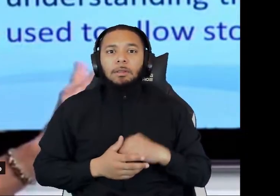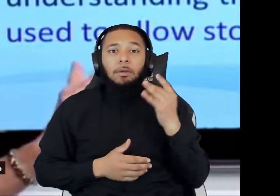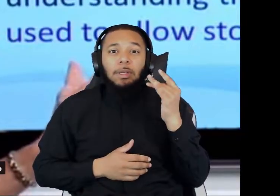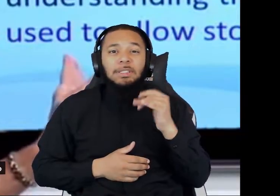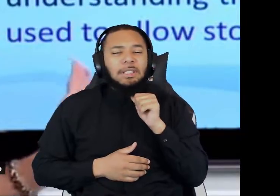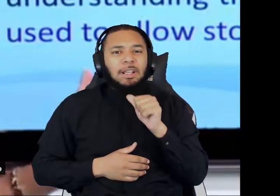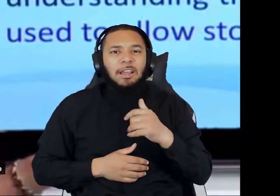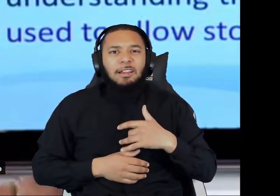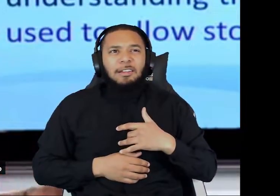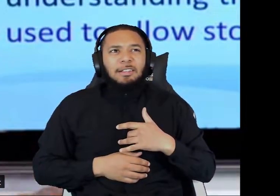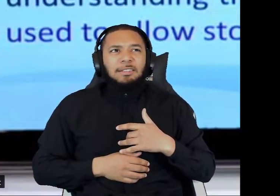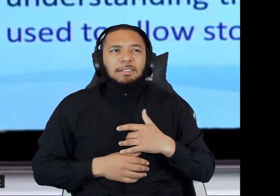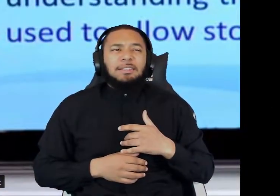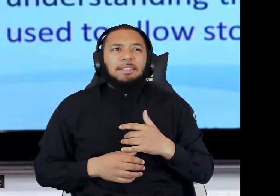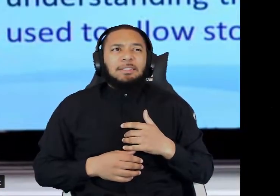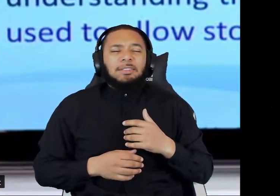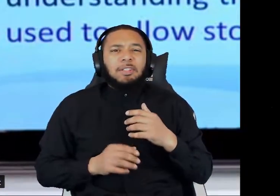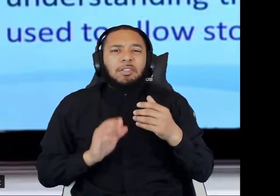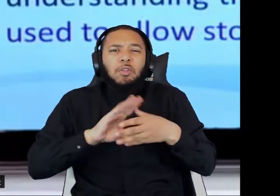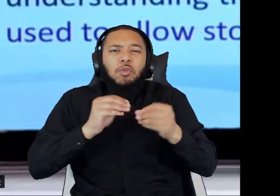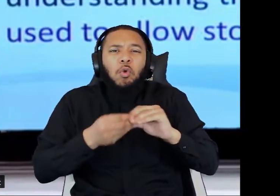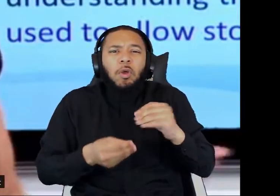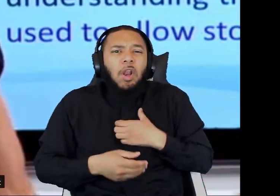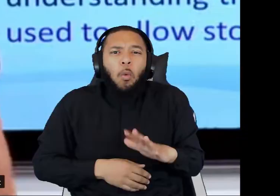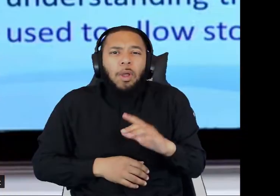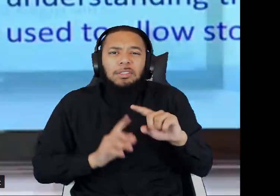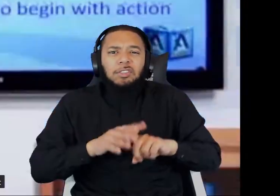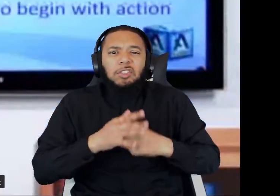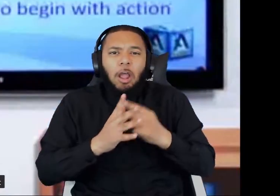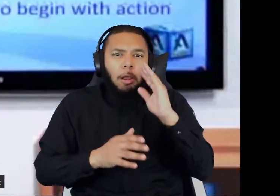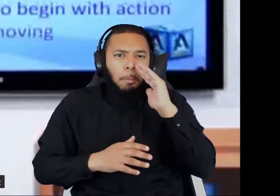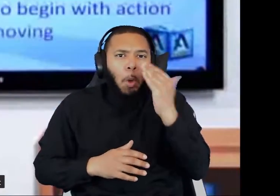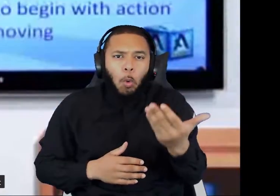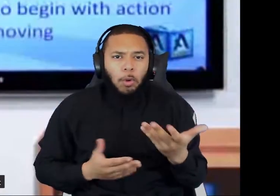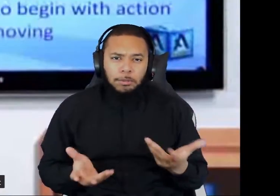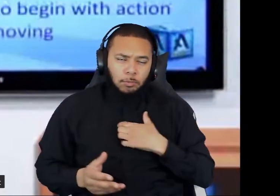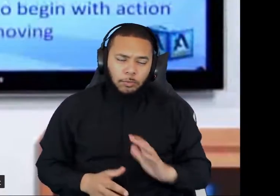and so that it doesn't start with a monotonous beginning.